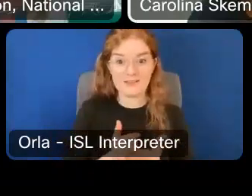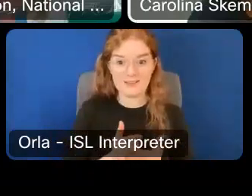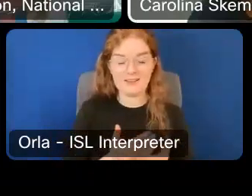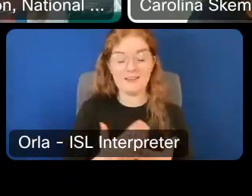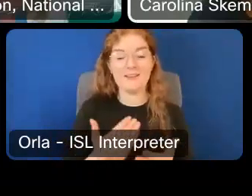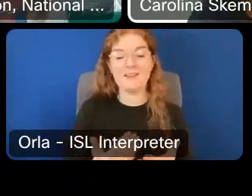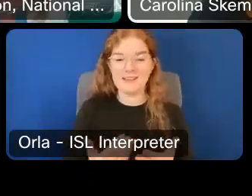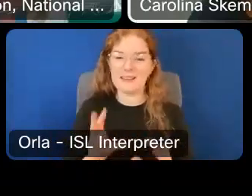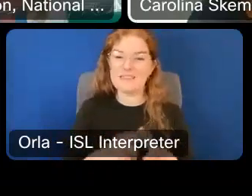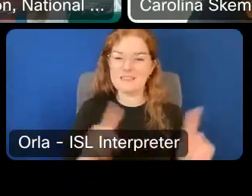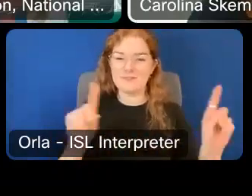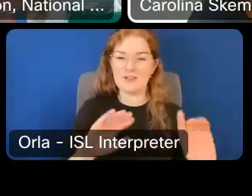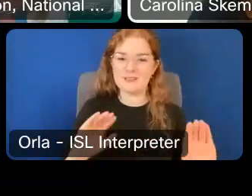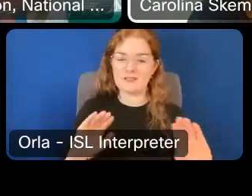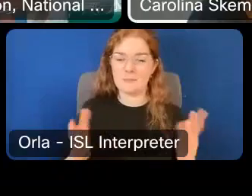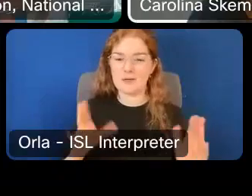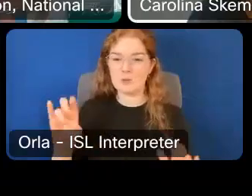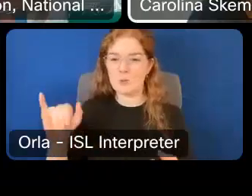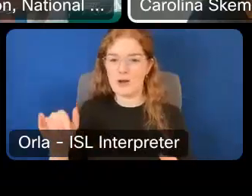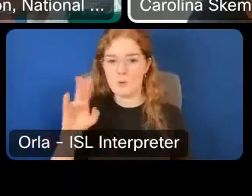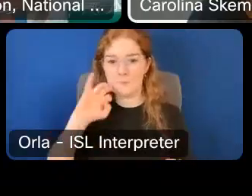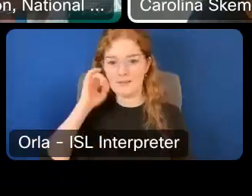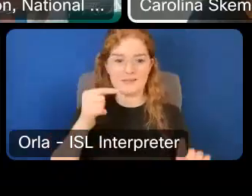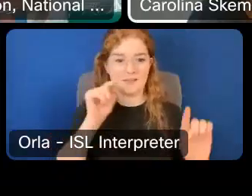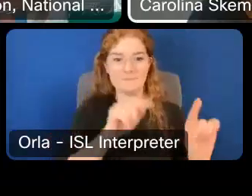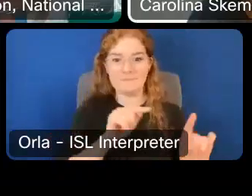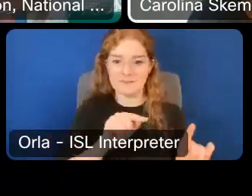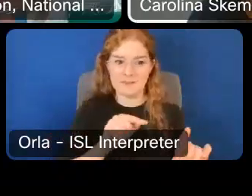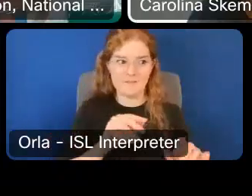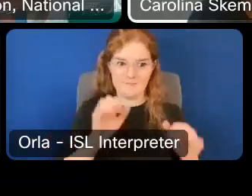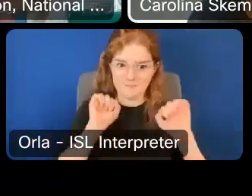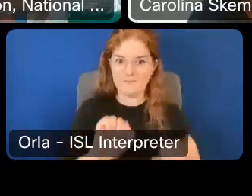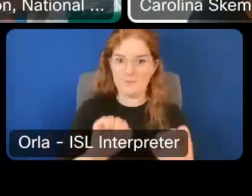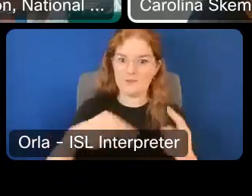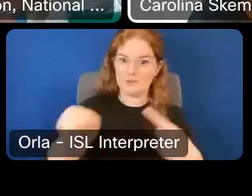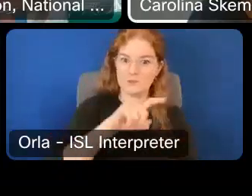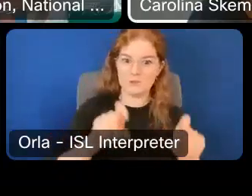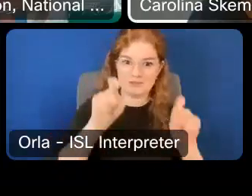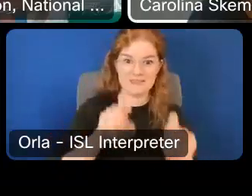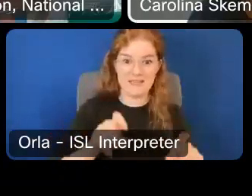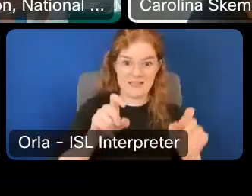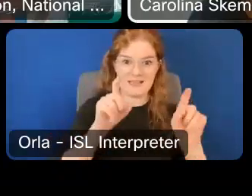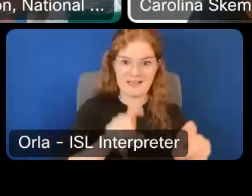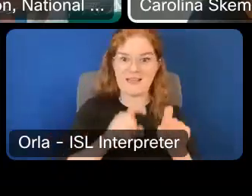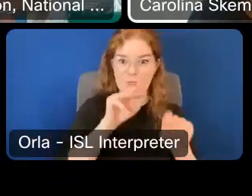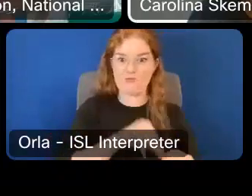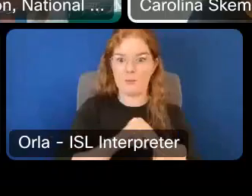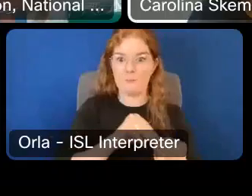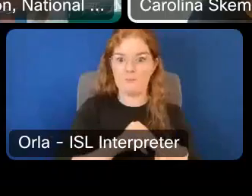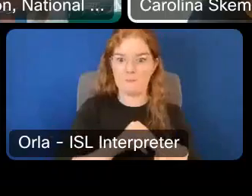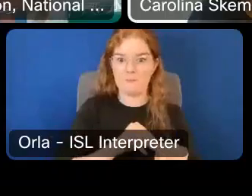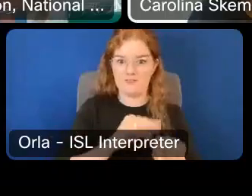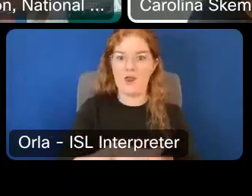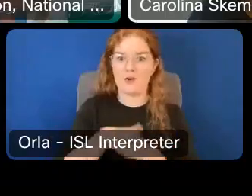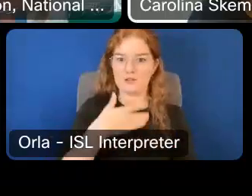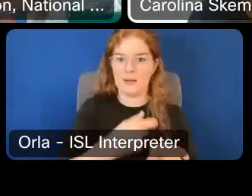of sets it apart a little bit more from QI and lean, is that it makes you stay in the problem for longer. So even when